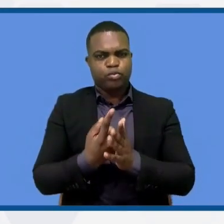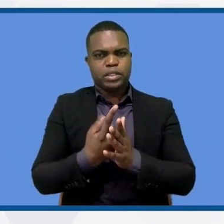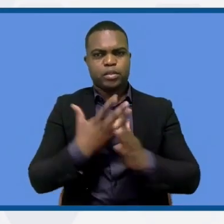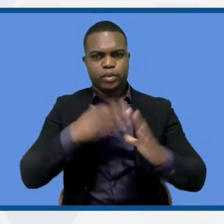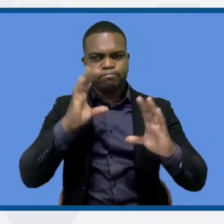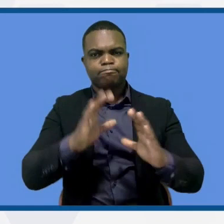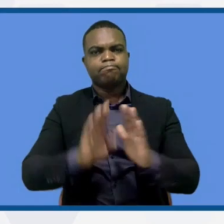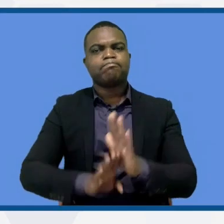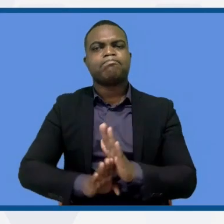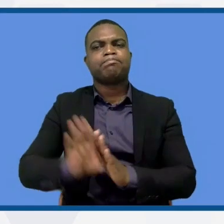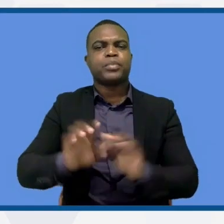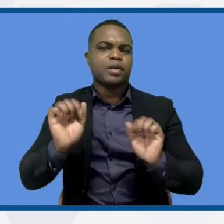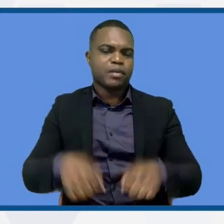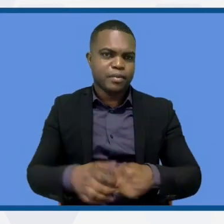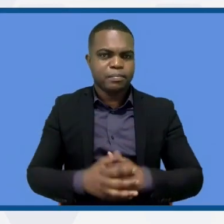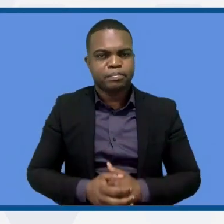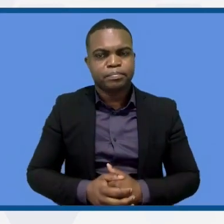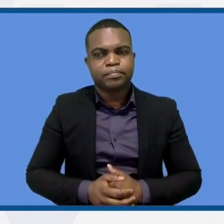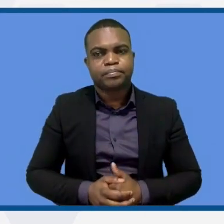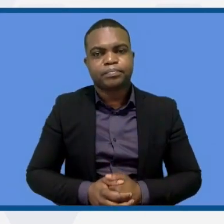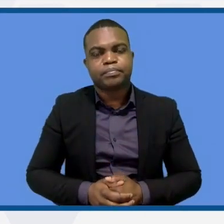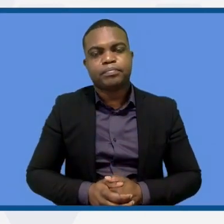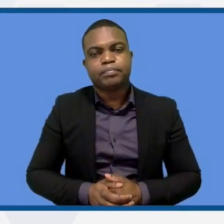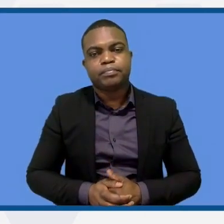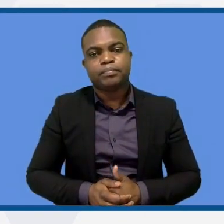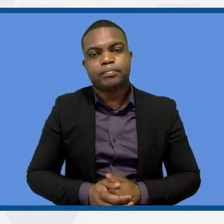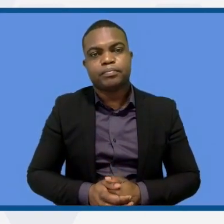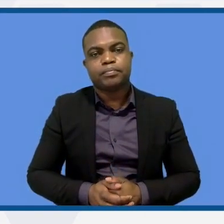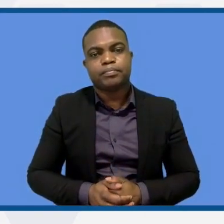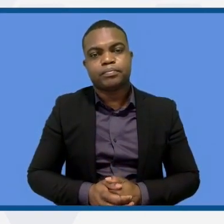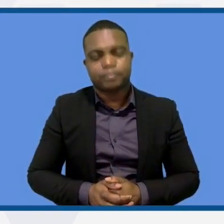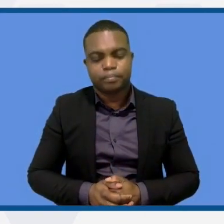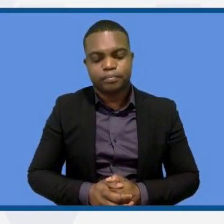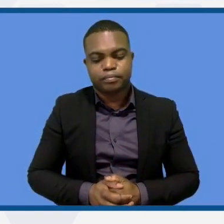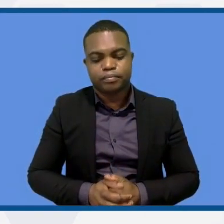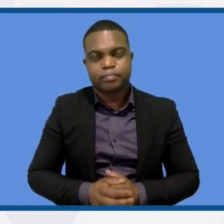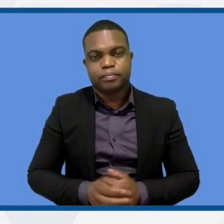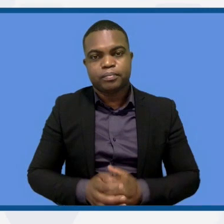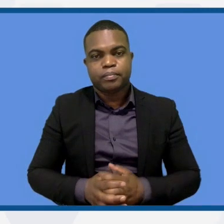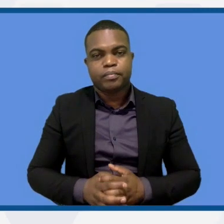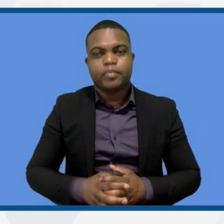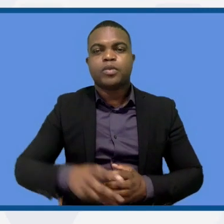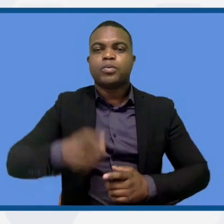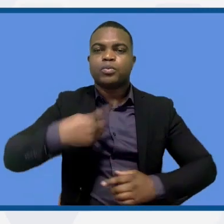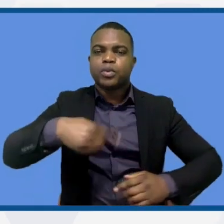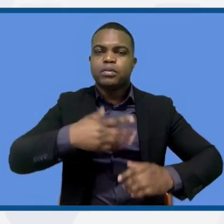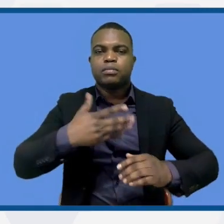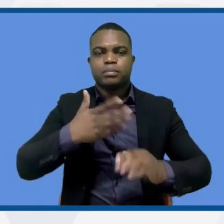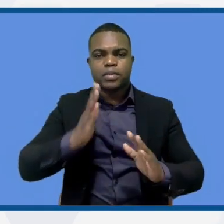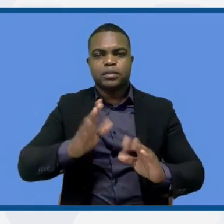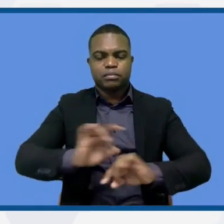goal. We need to recognize that the planet has limited resources and that human activity must respect